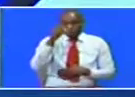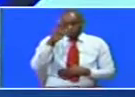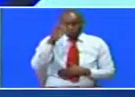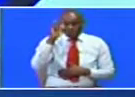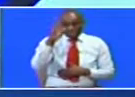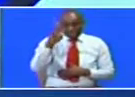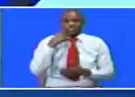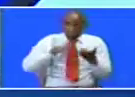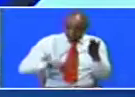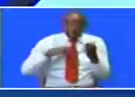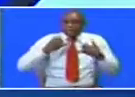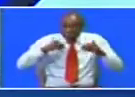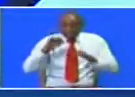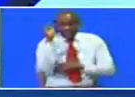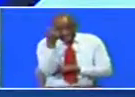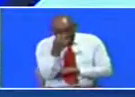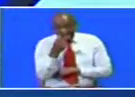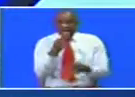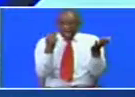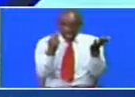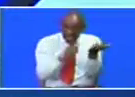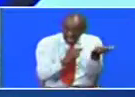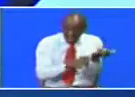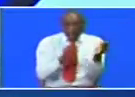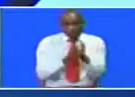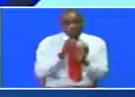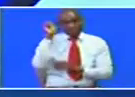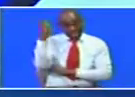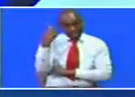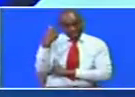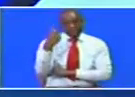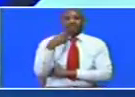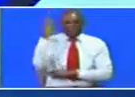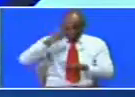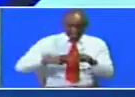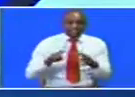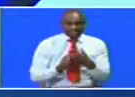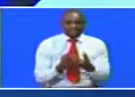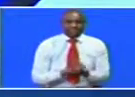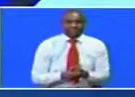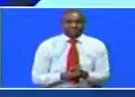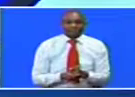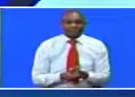will be implemented in Kenya, Ghana and Malawi from mid next year.